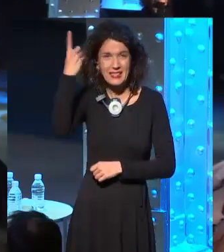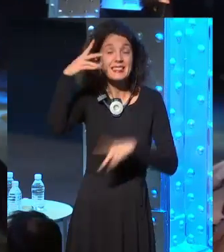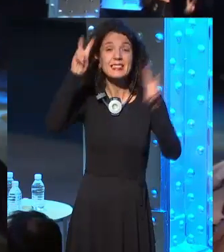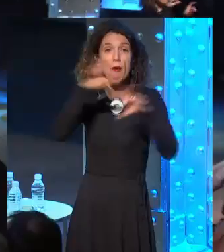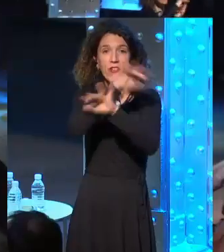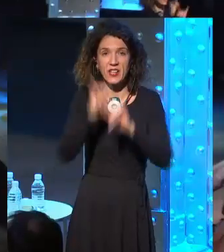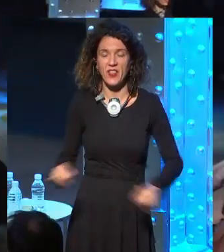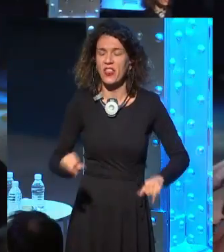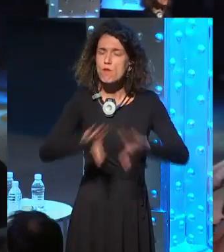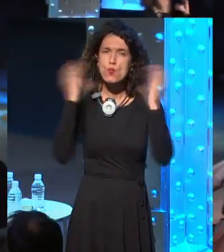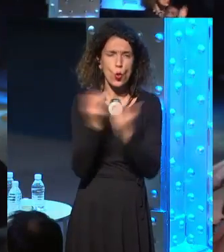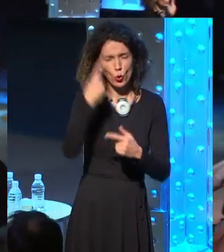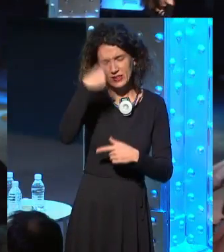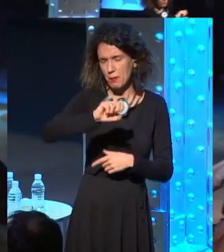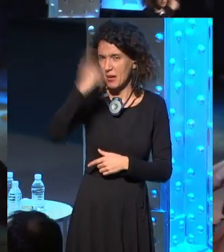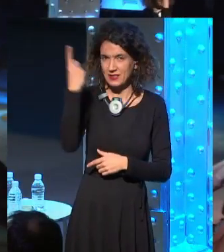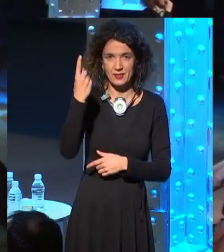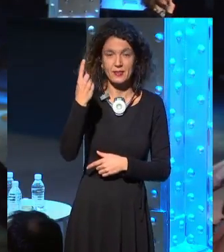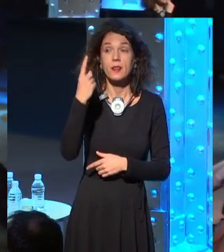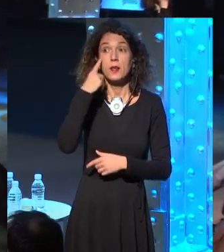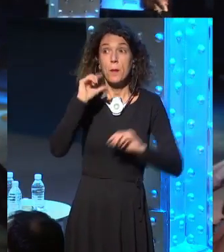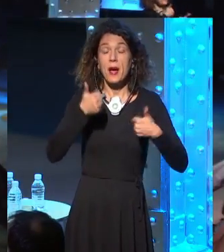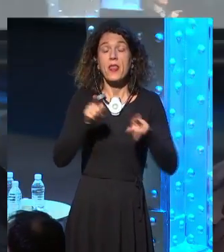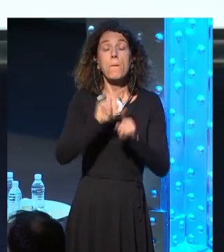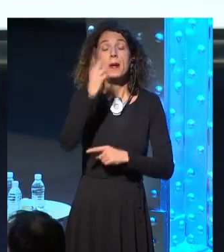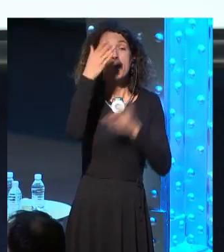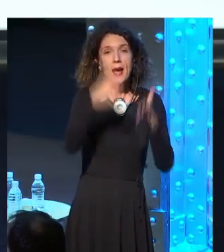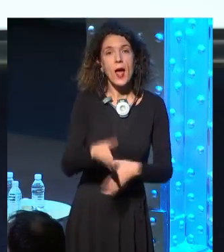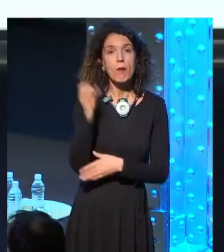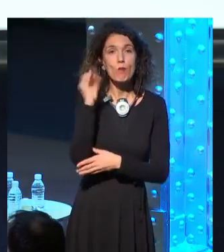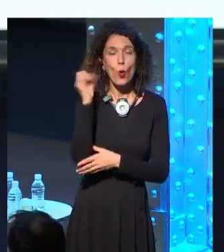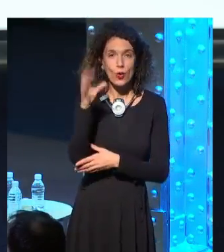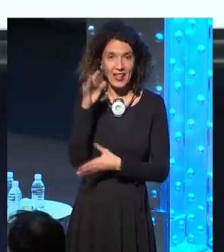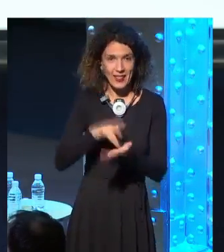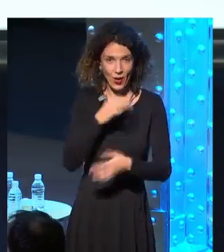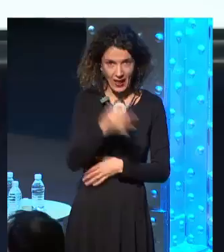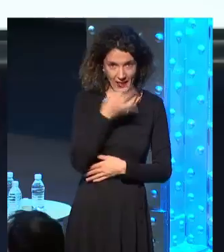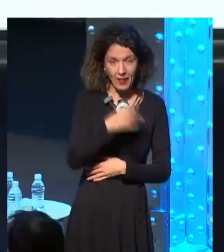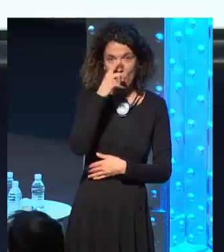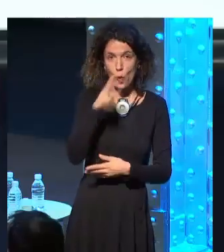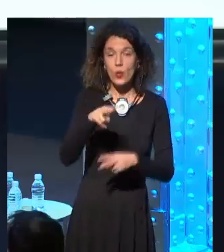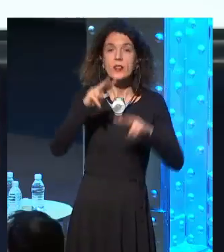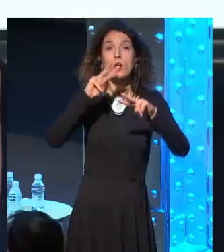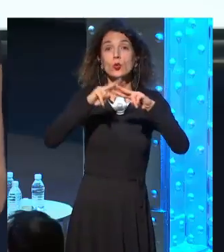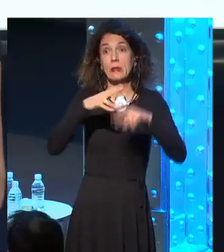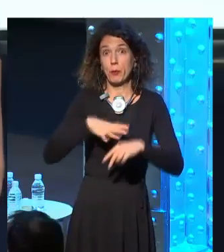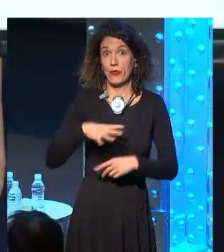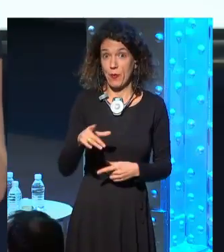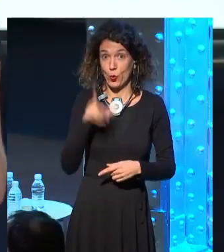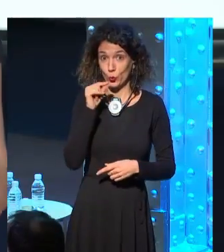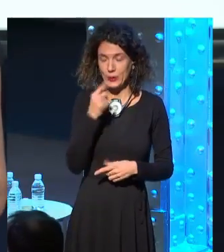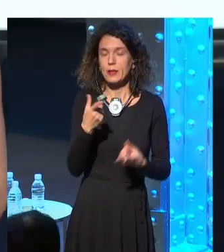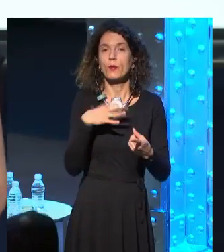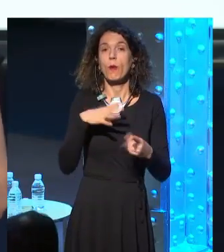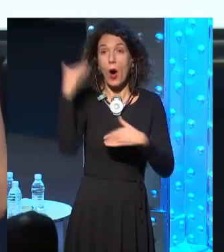of the people who's most informed about this topic in the world. So let's start with our first speaker of the